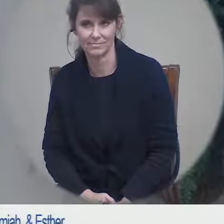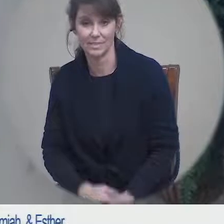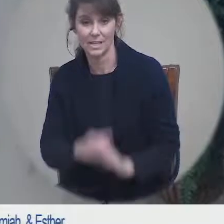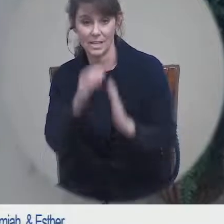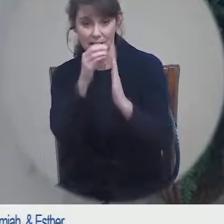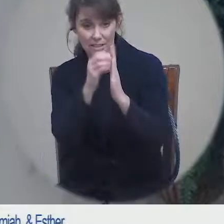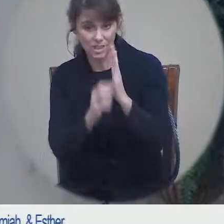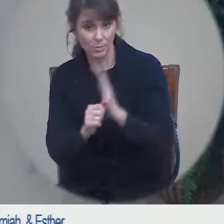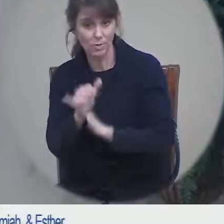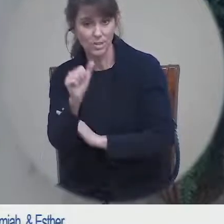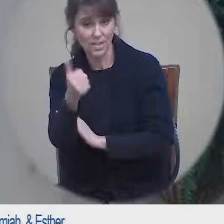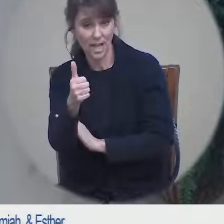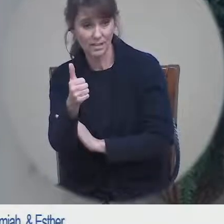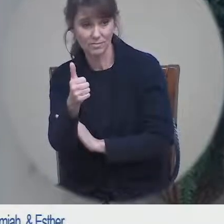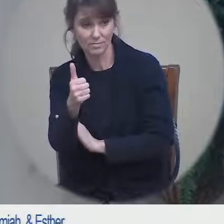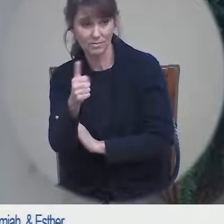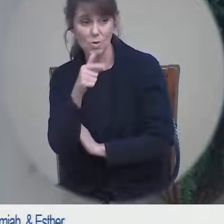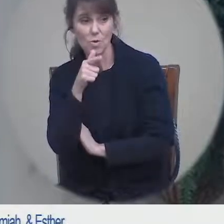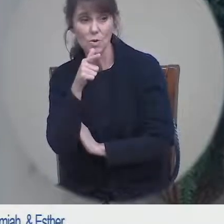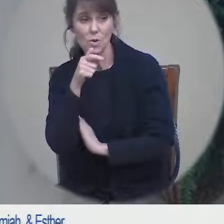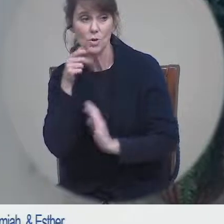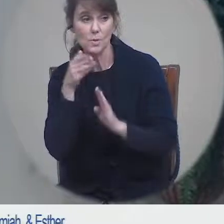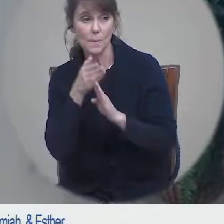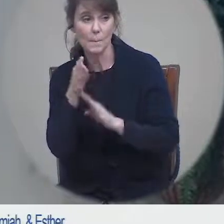Who's chapter 10 talk about?